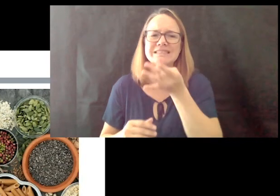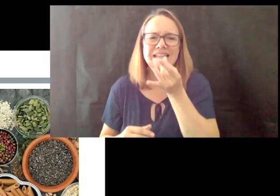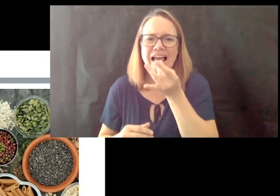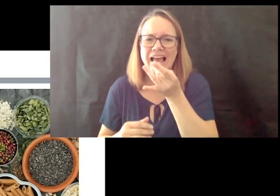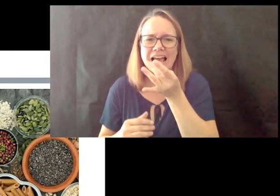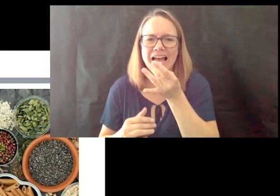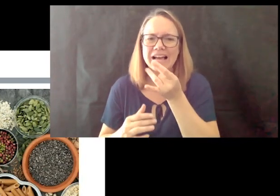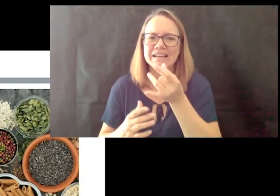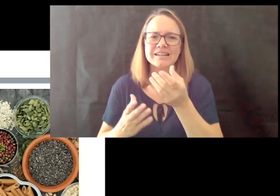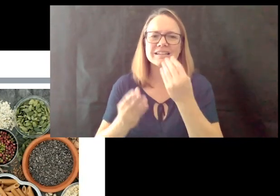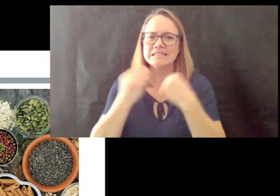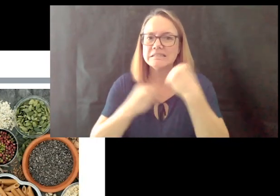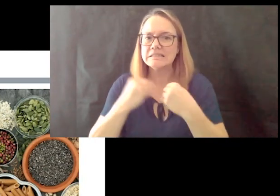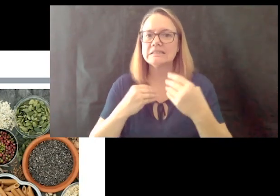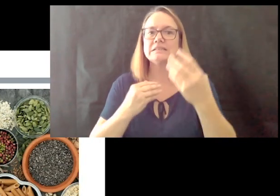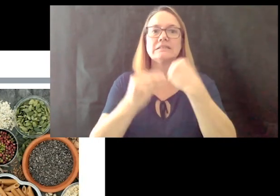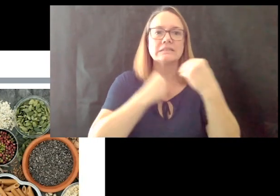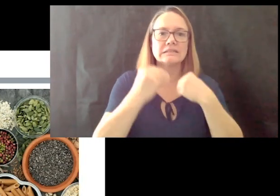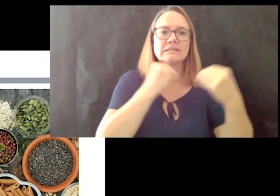meals,